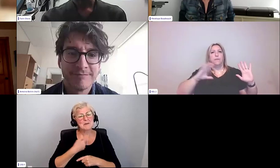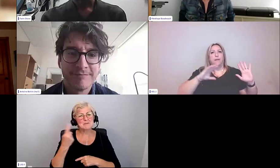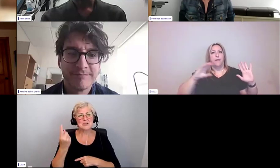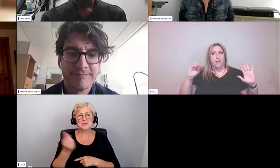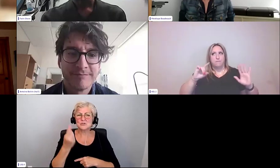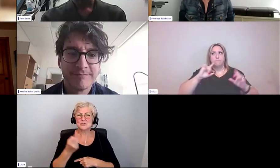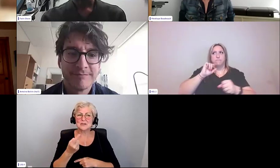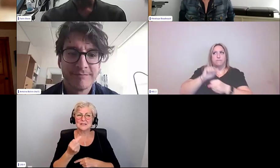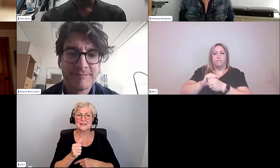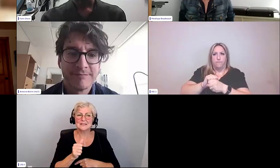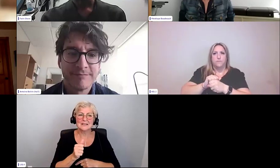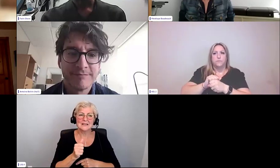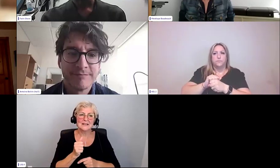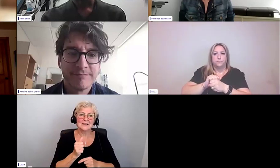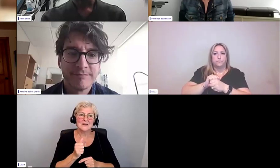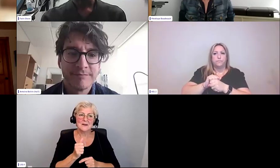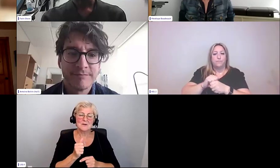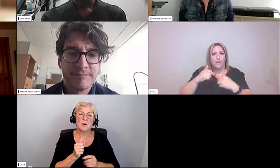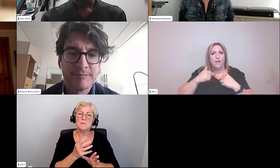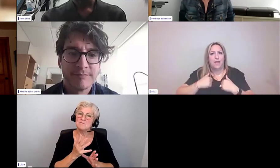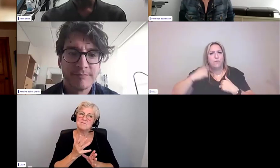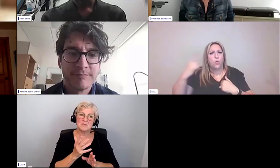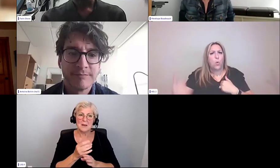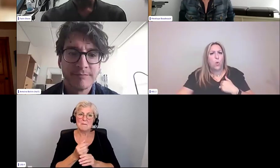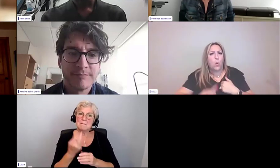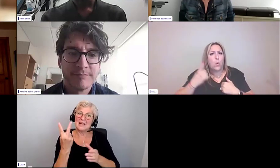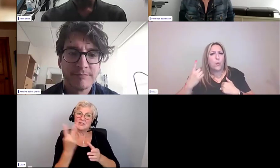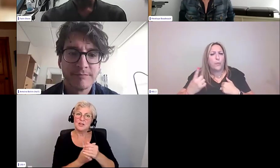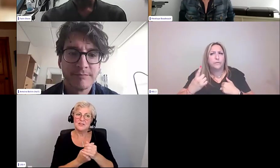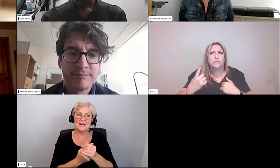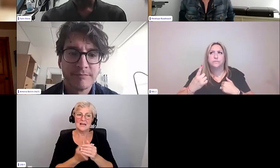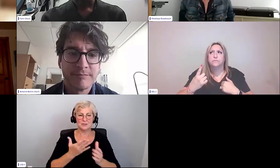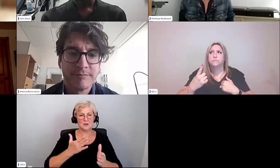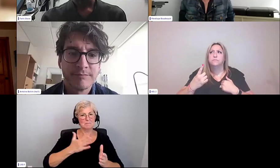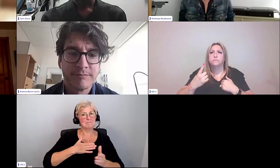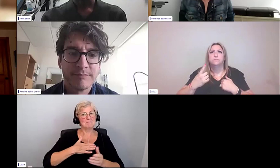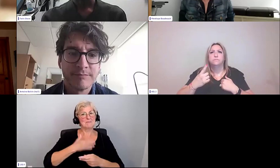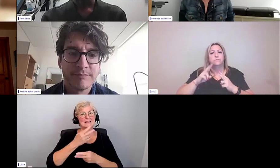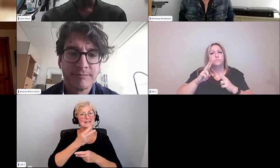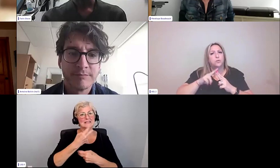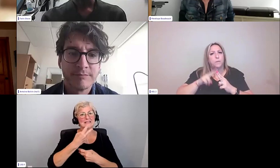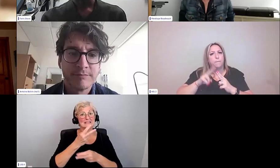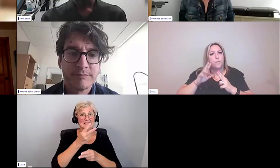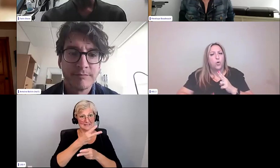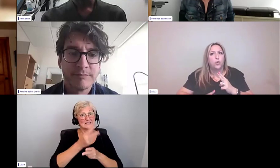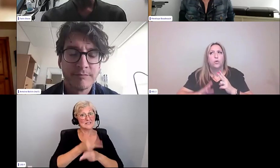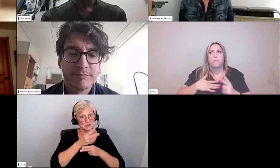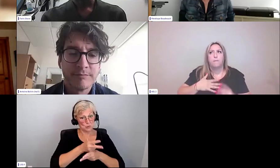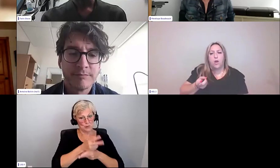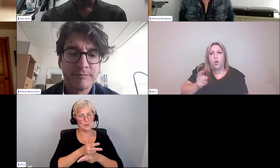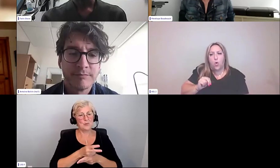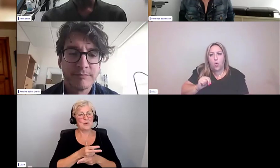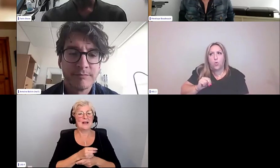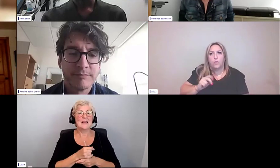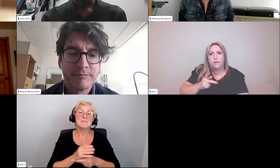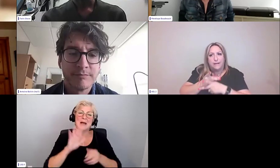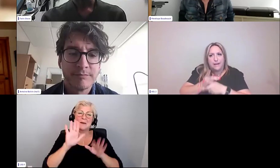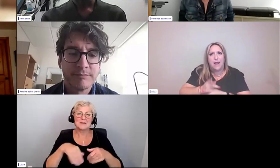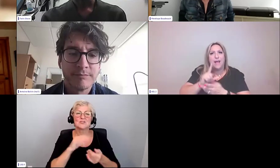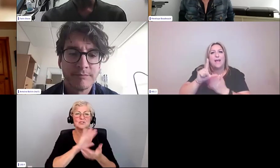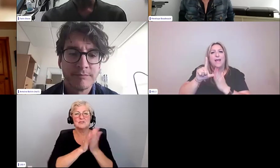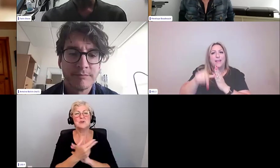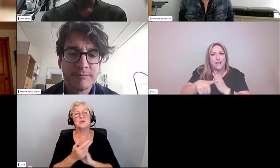fact, I've always being a partner of my own cares, and later I became almost an